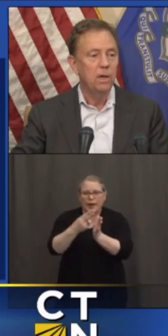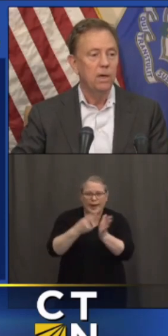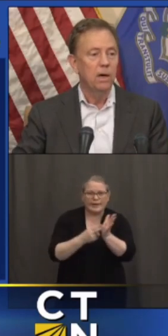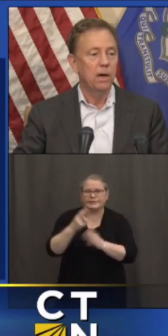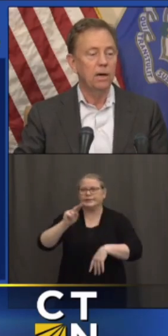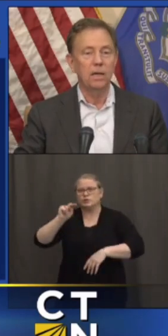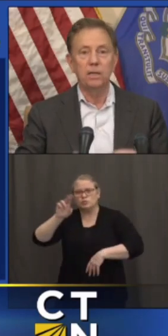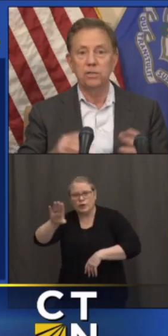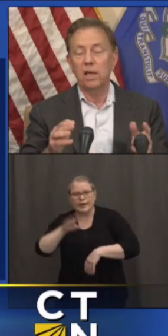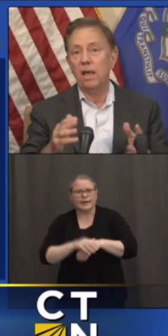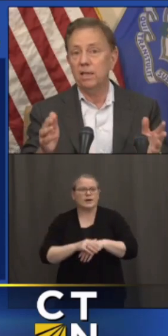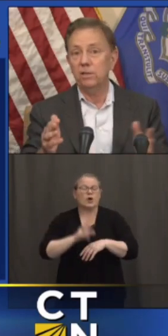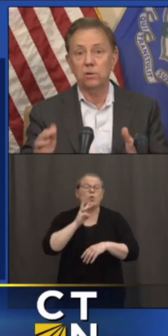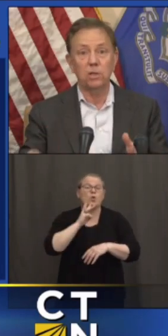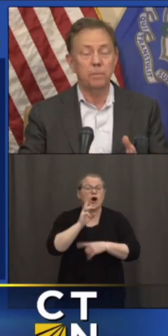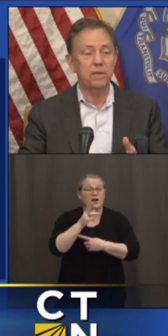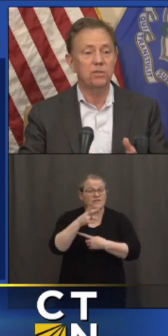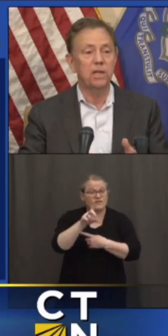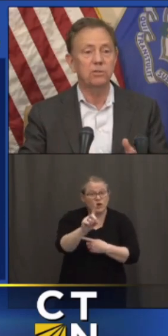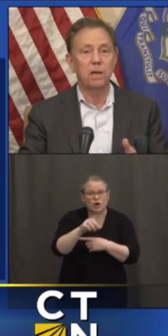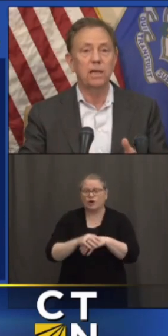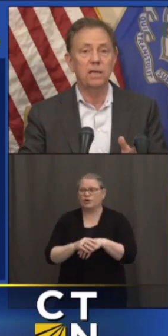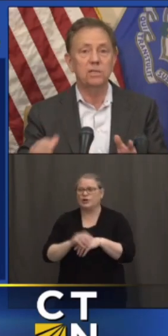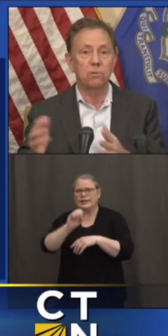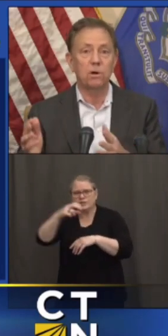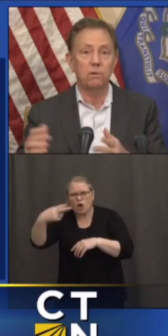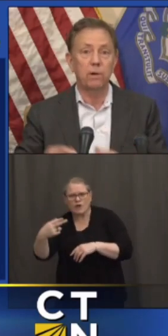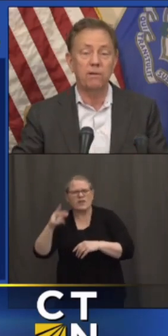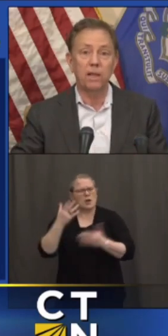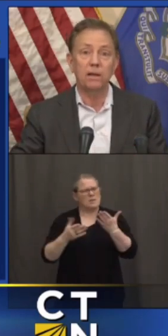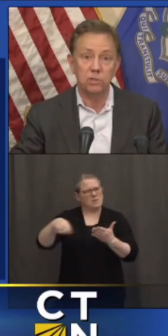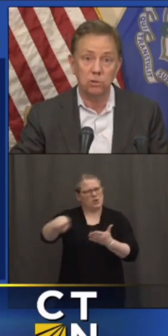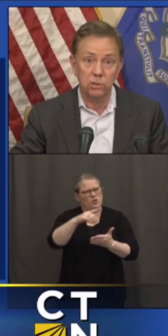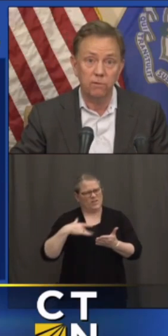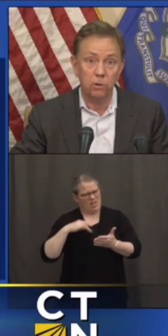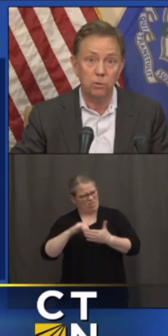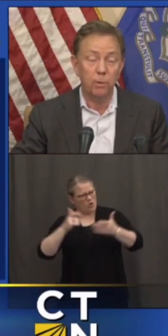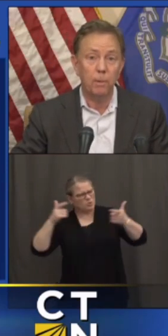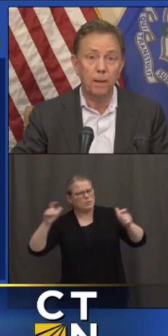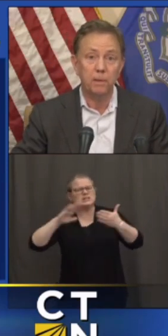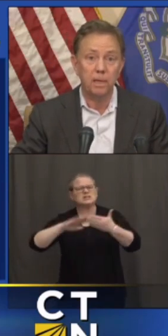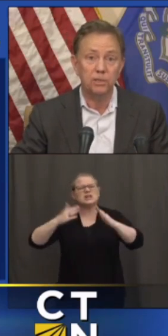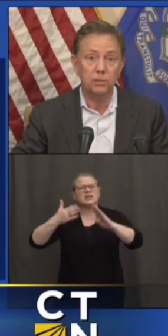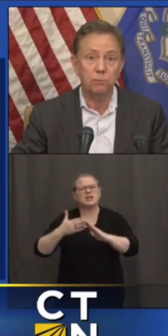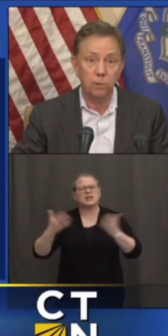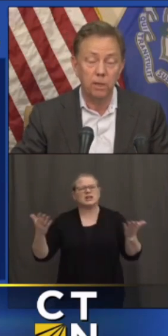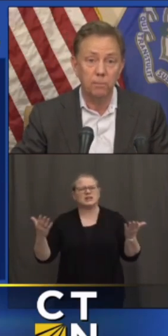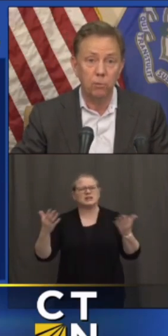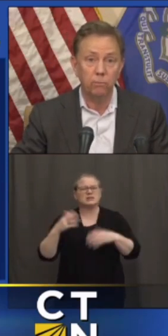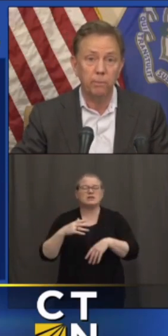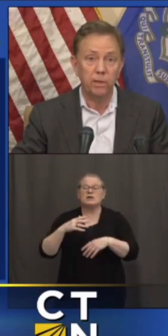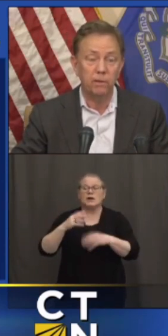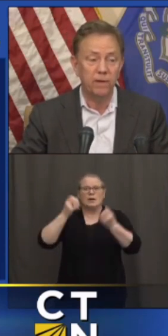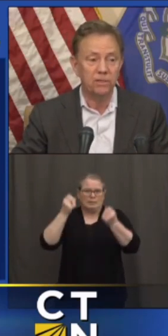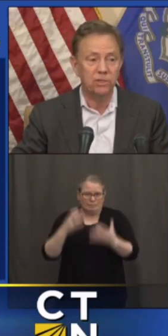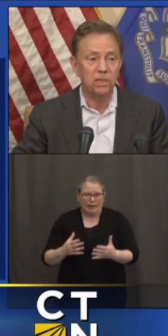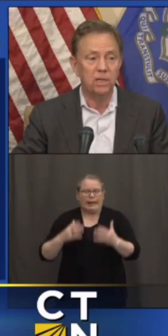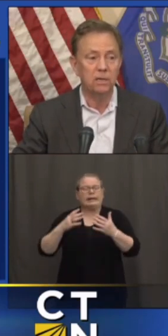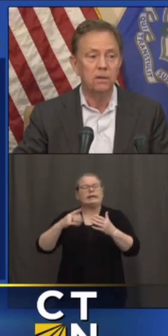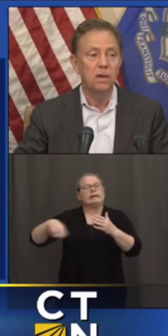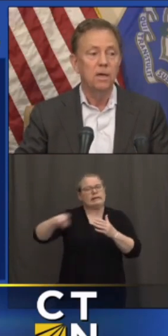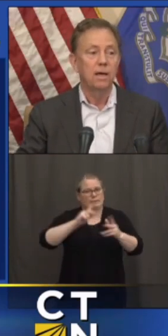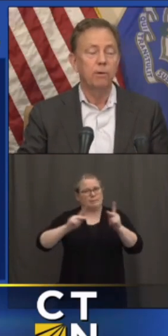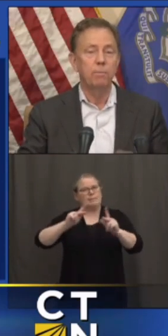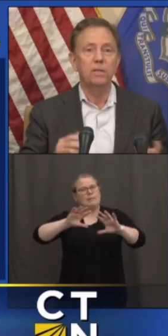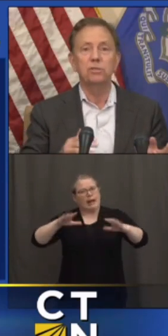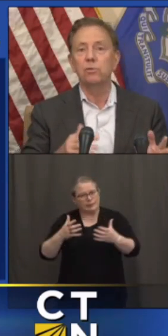Hartford. And you say, hey, these are all the big cities. Well, these are where we have a lot of socially vulnerable populations. Really important we bring the vaccine